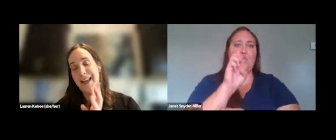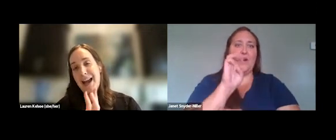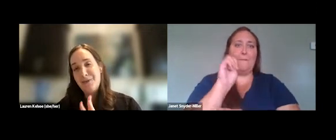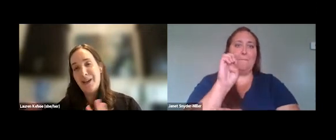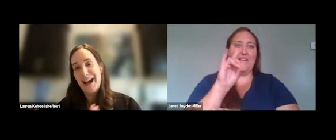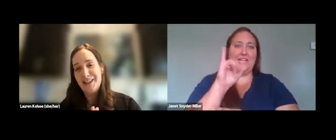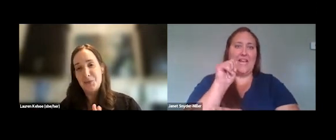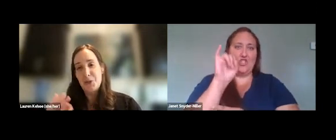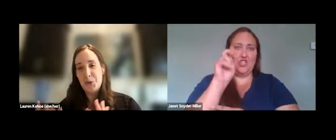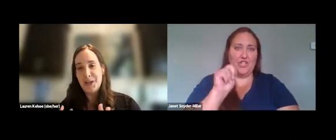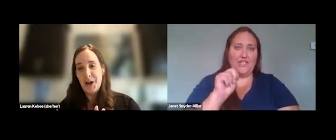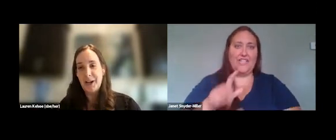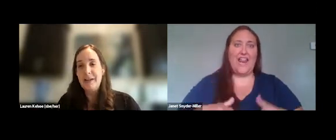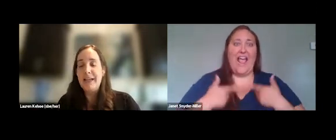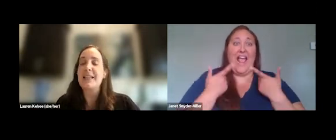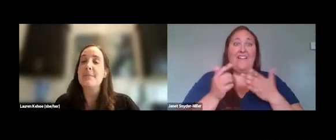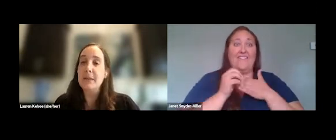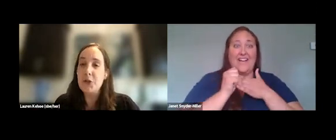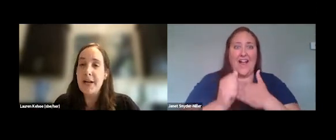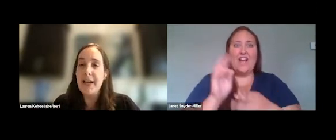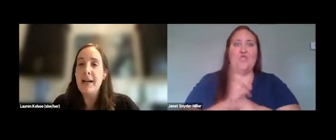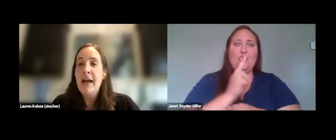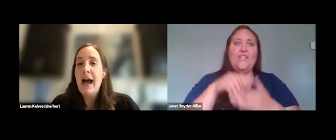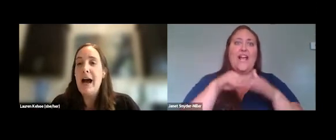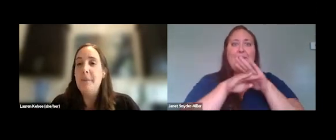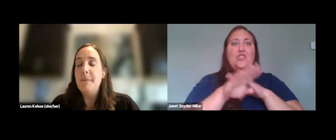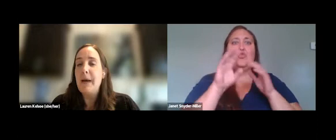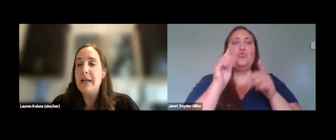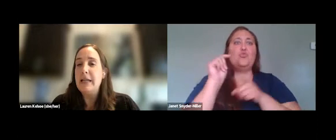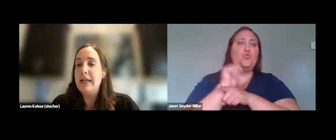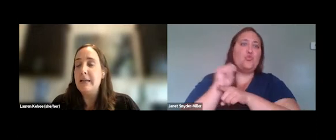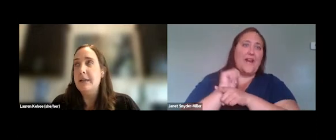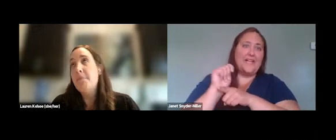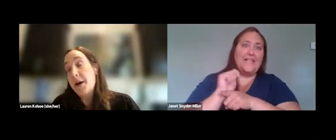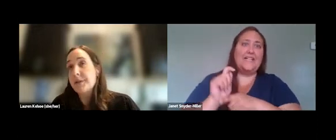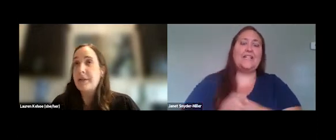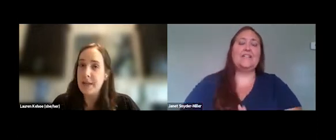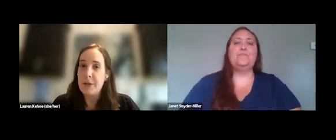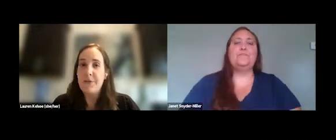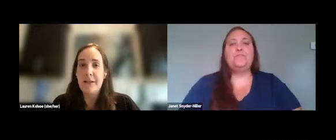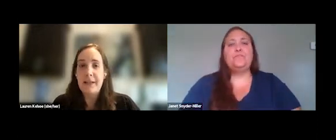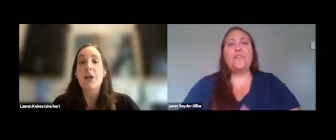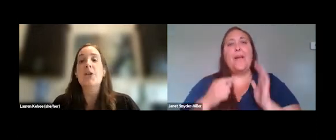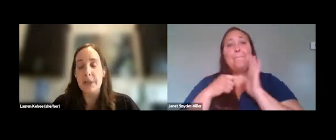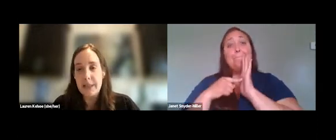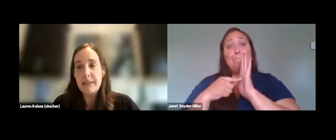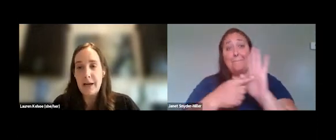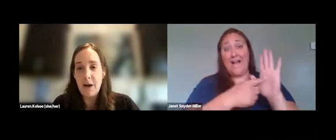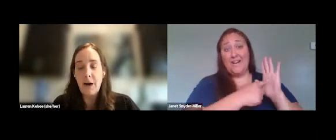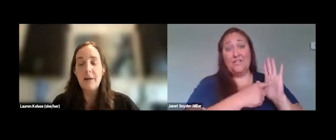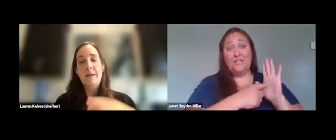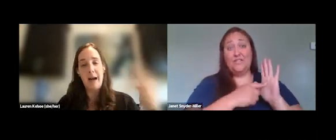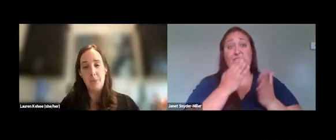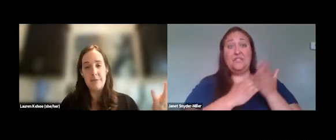wasn't even a live guide. This was used in our accessibility training, and it models some of the characteristics